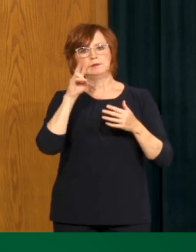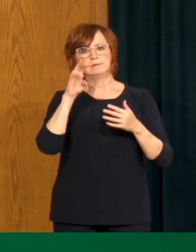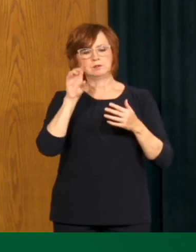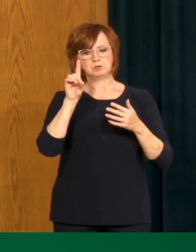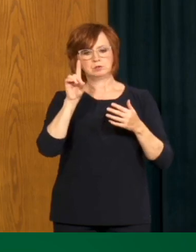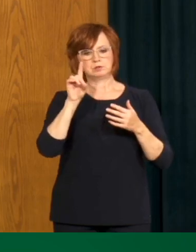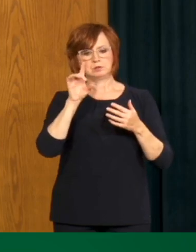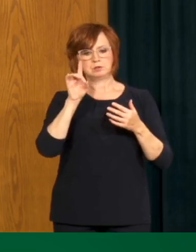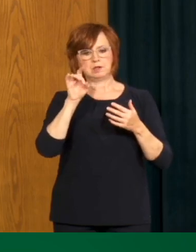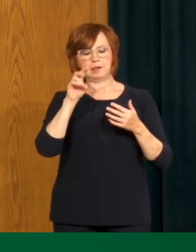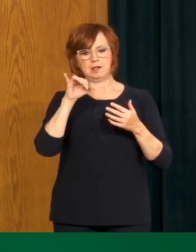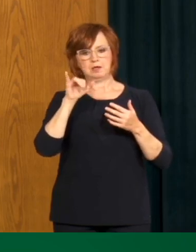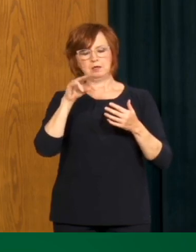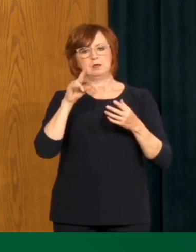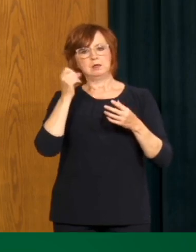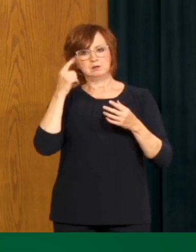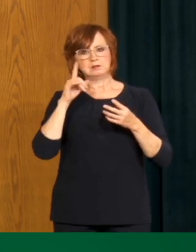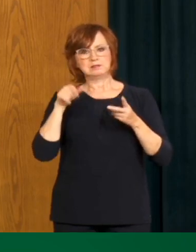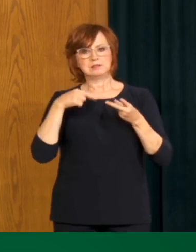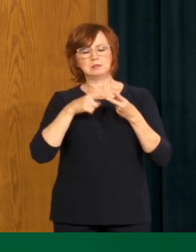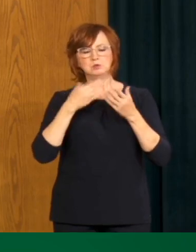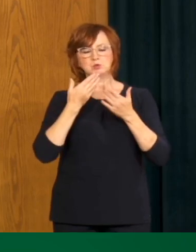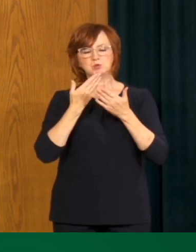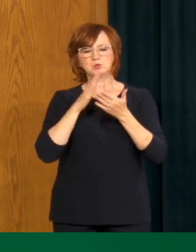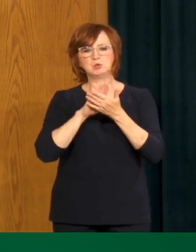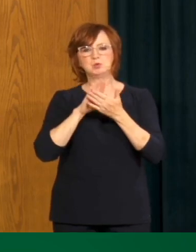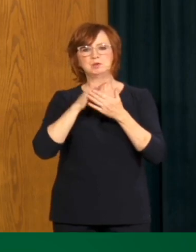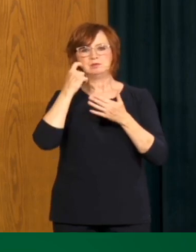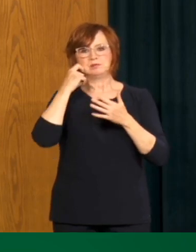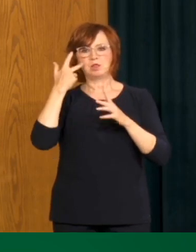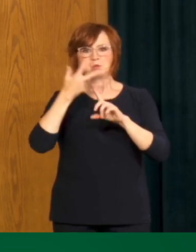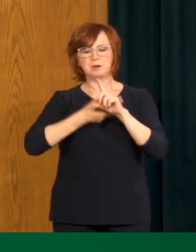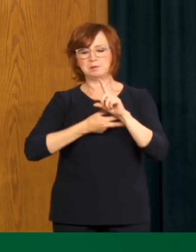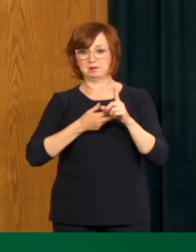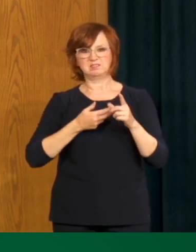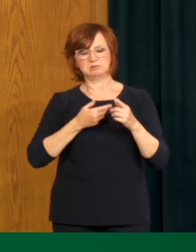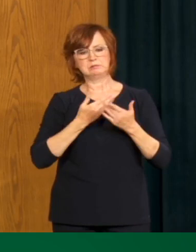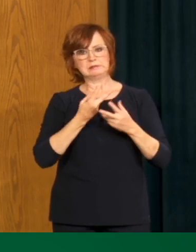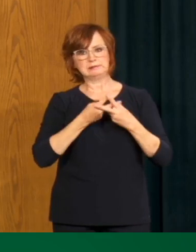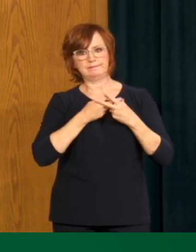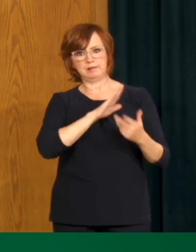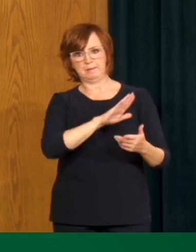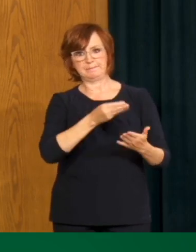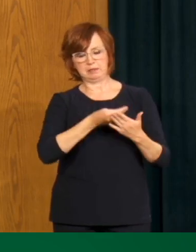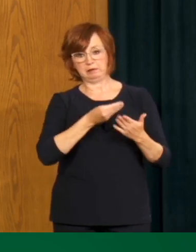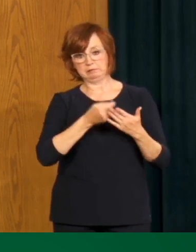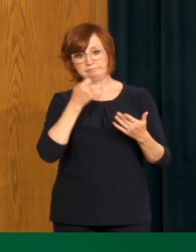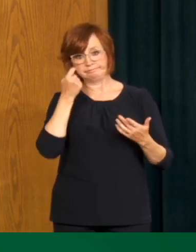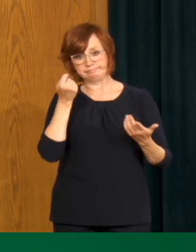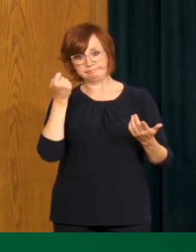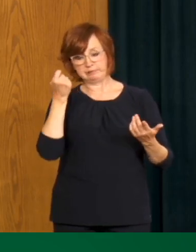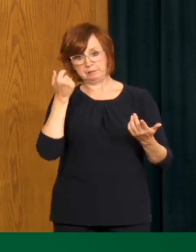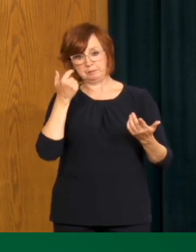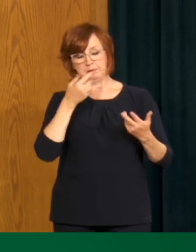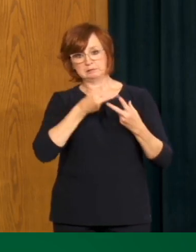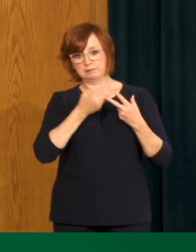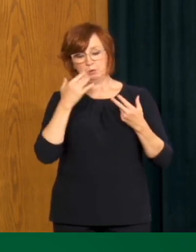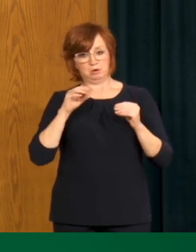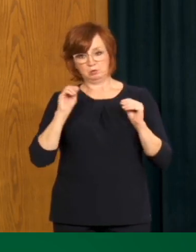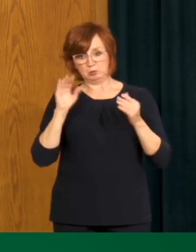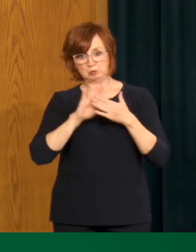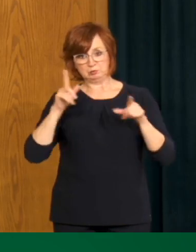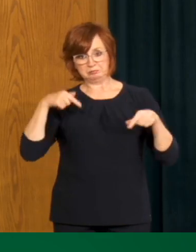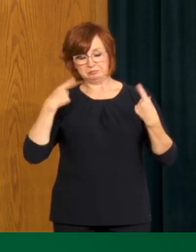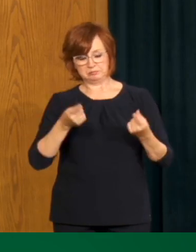over the course of the last 3 months, and so we're in active discussions with them as to what those savings exactly are, and we're working